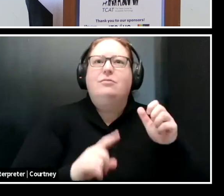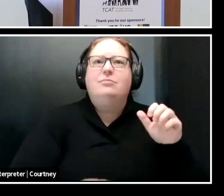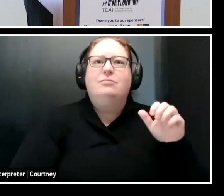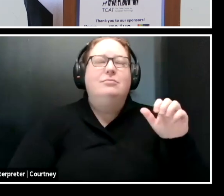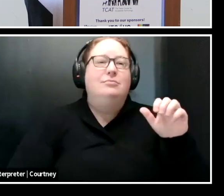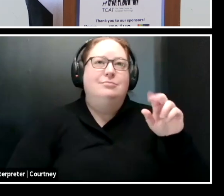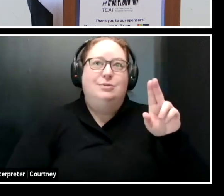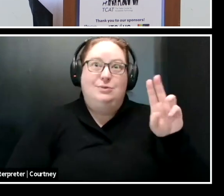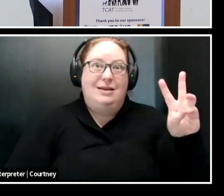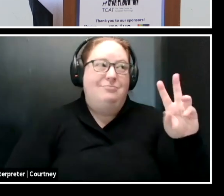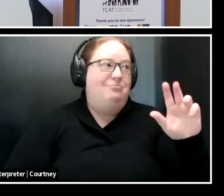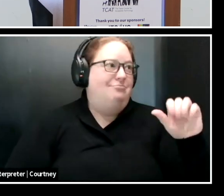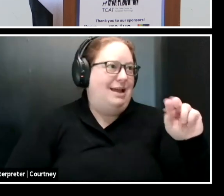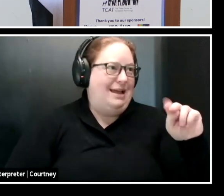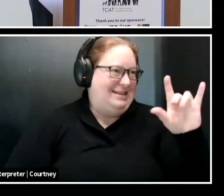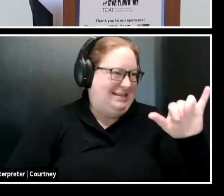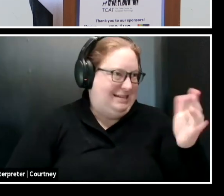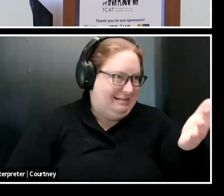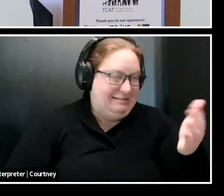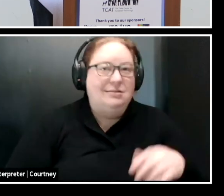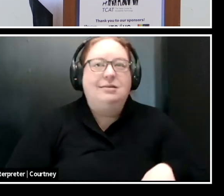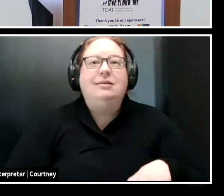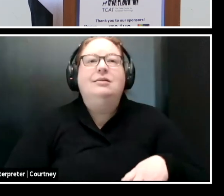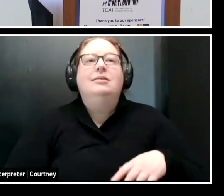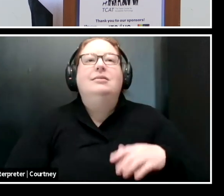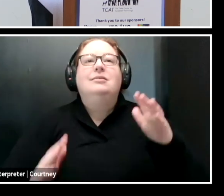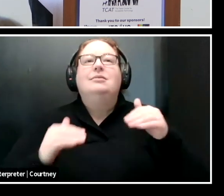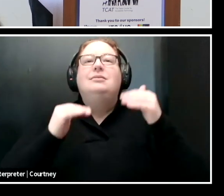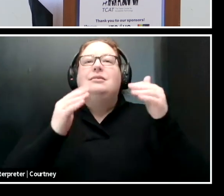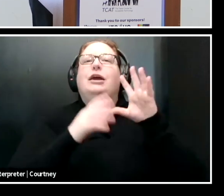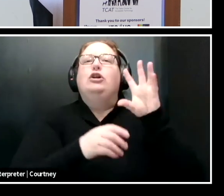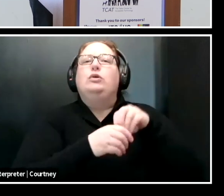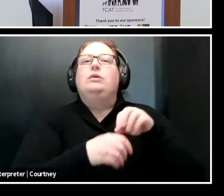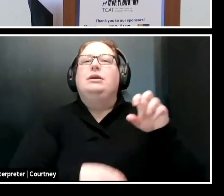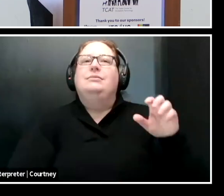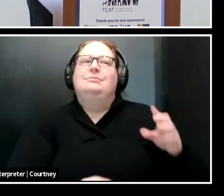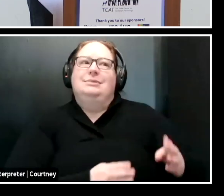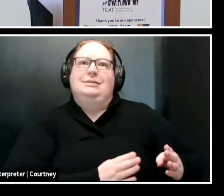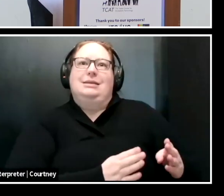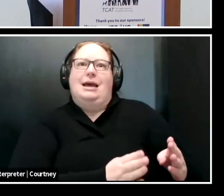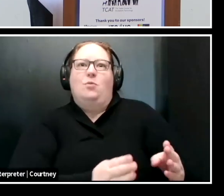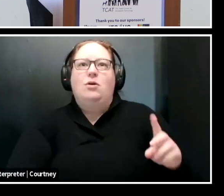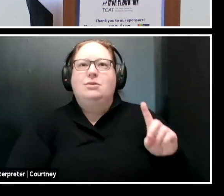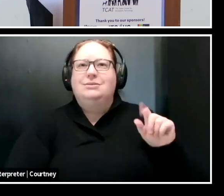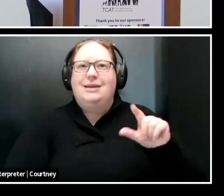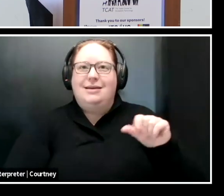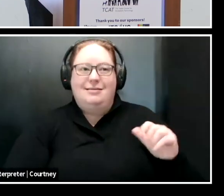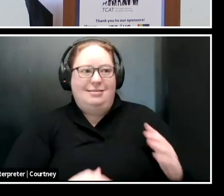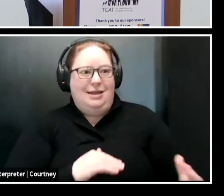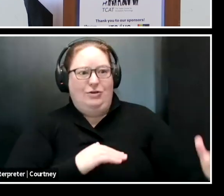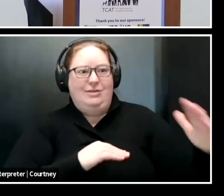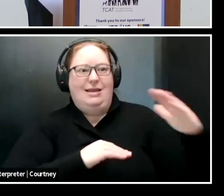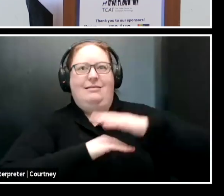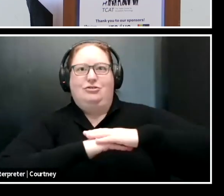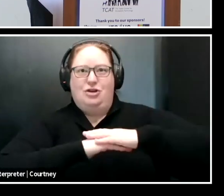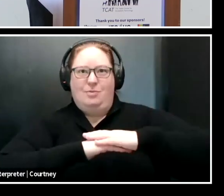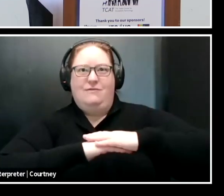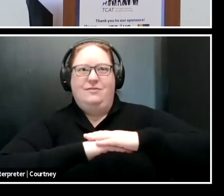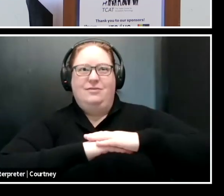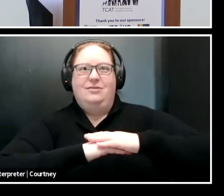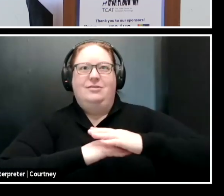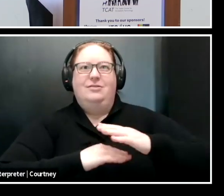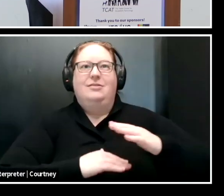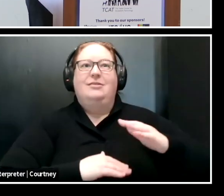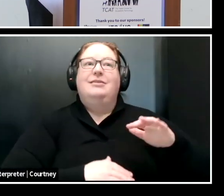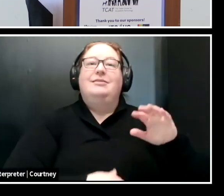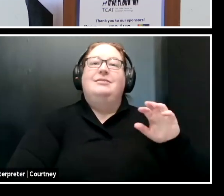Andy, the next level is taking, sidewalk data and layering that on top of the street, or using that as a street network